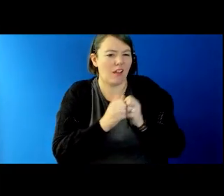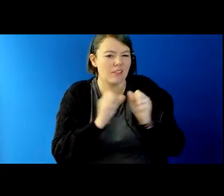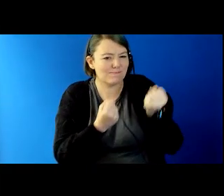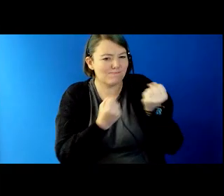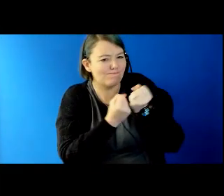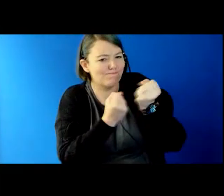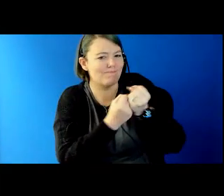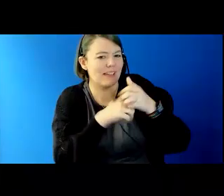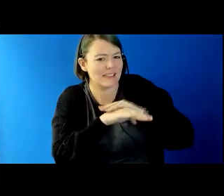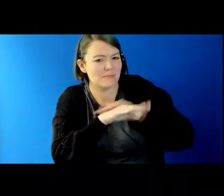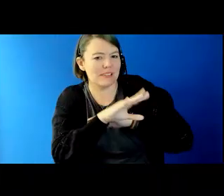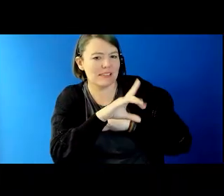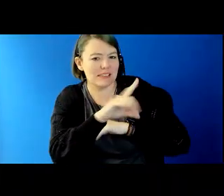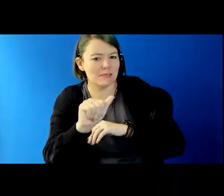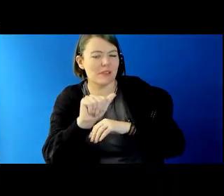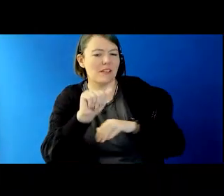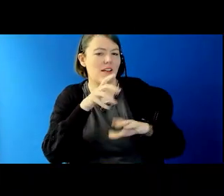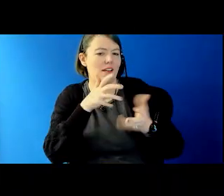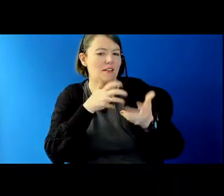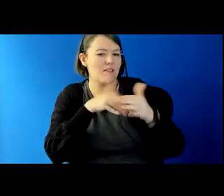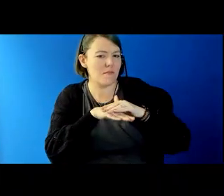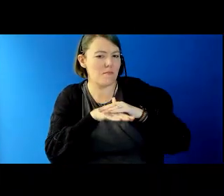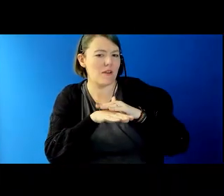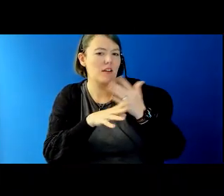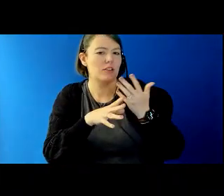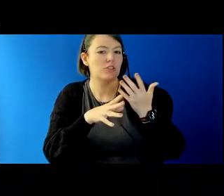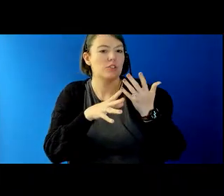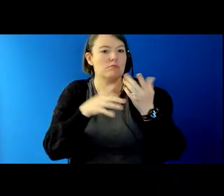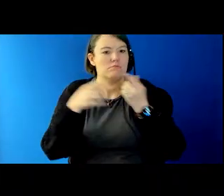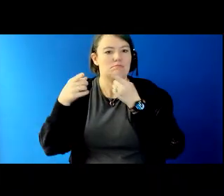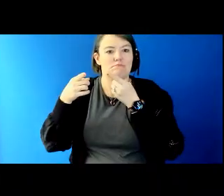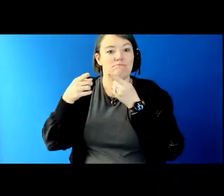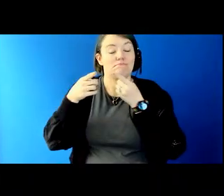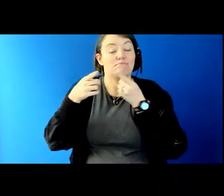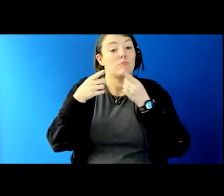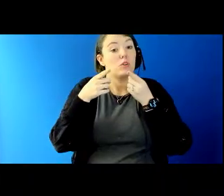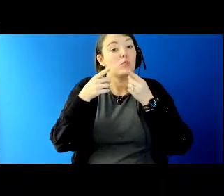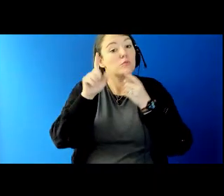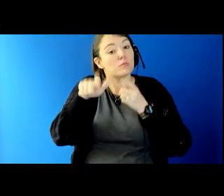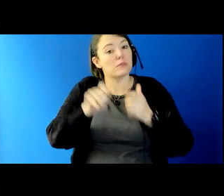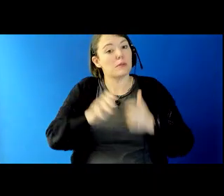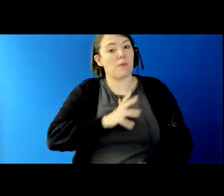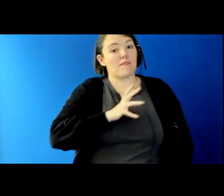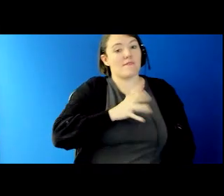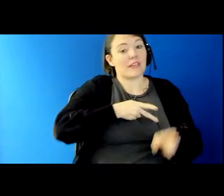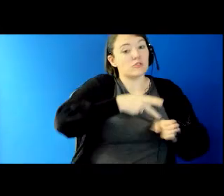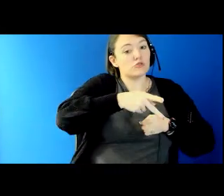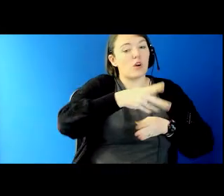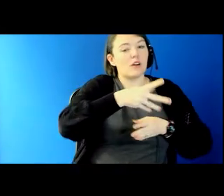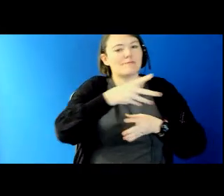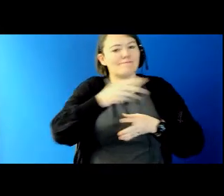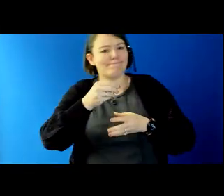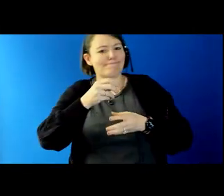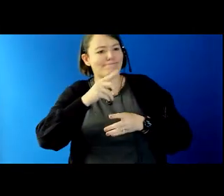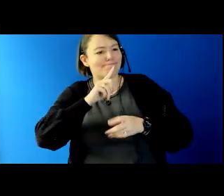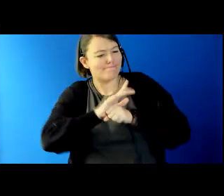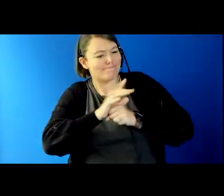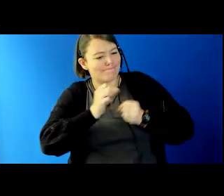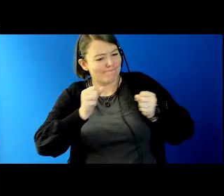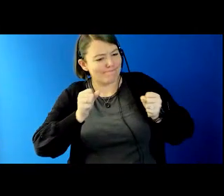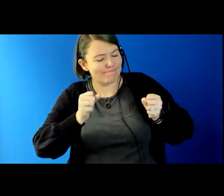or leadership? So a few ideas we have for this are to use success stories to really bring